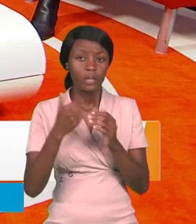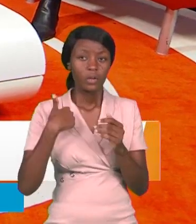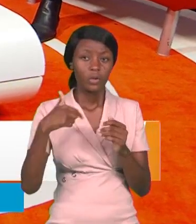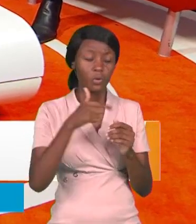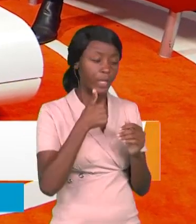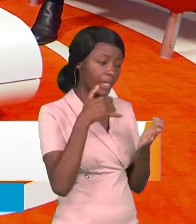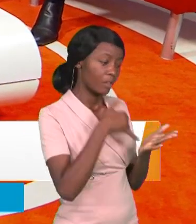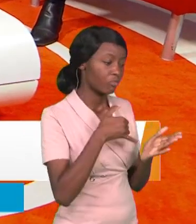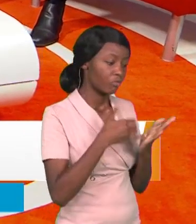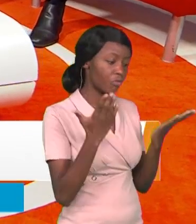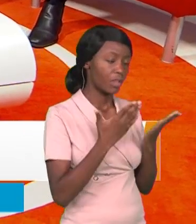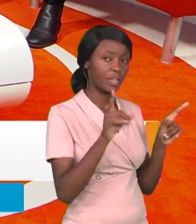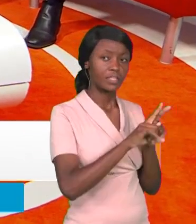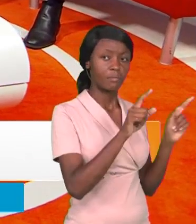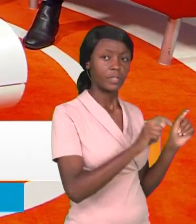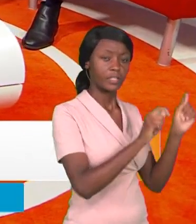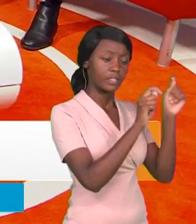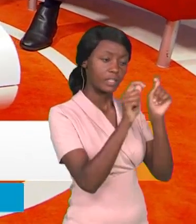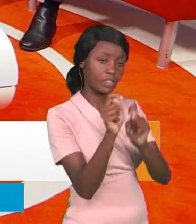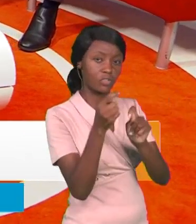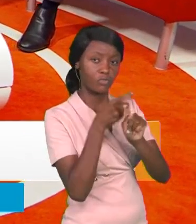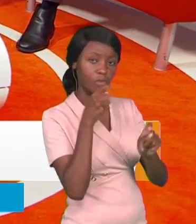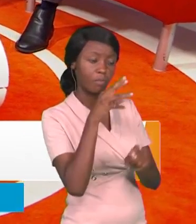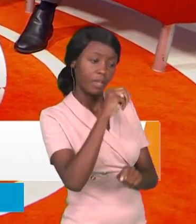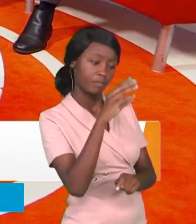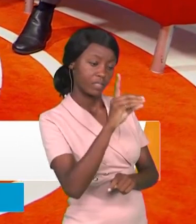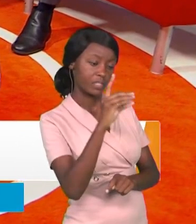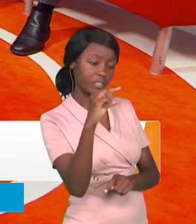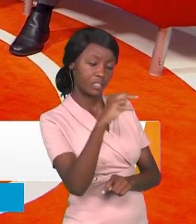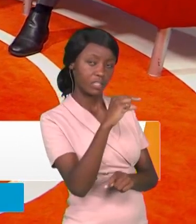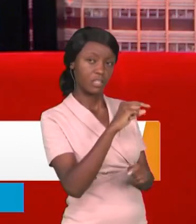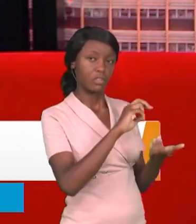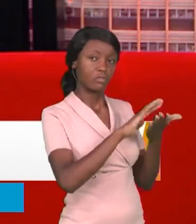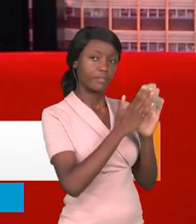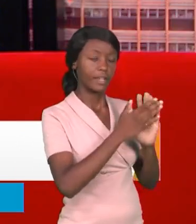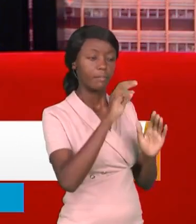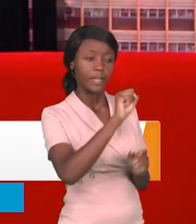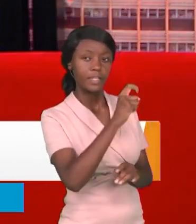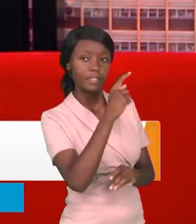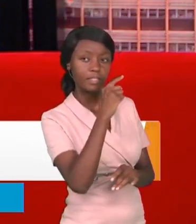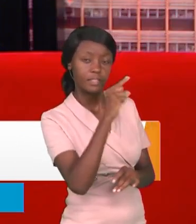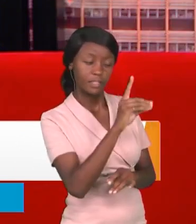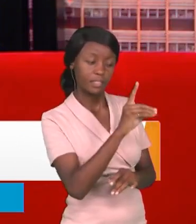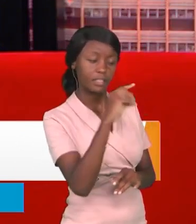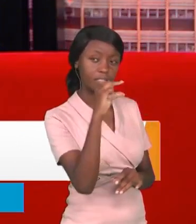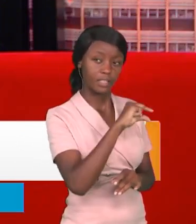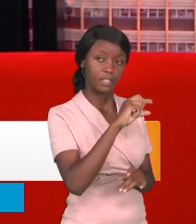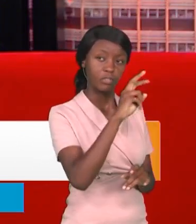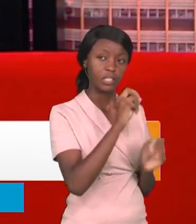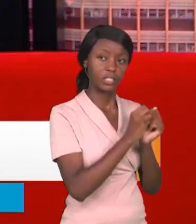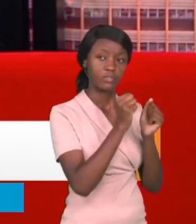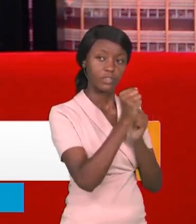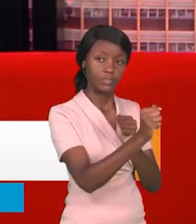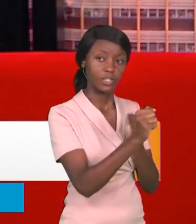involved even in the transition from the MDGs to SDGs in the year 2015, where